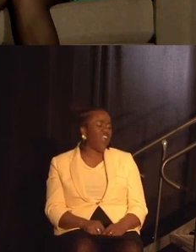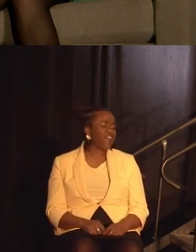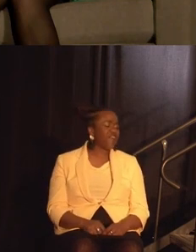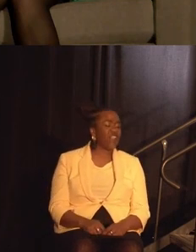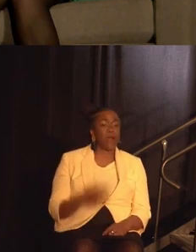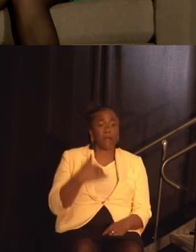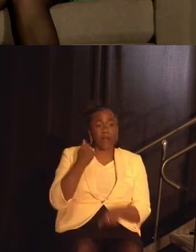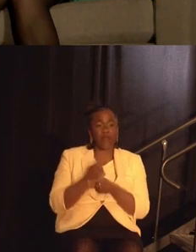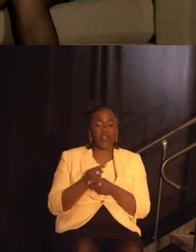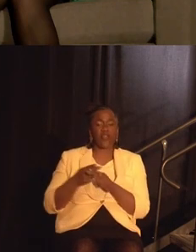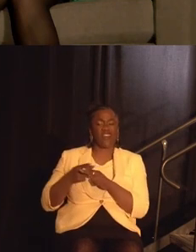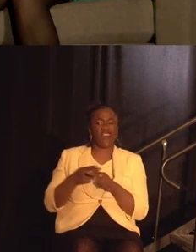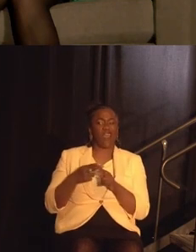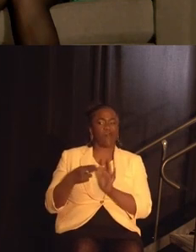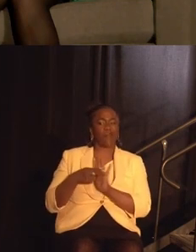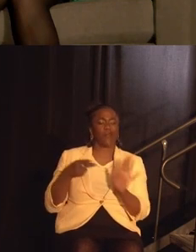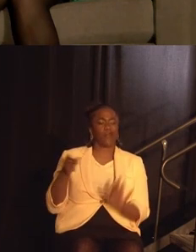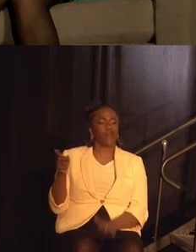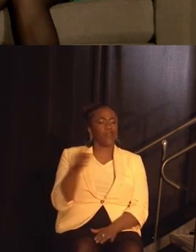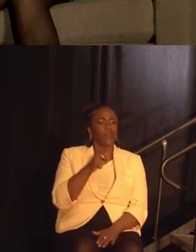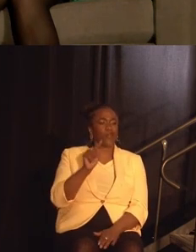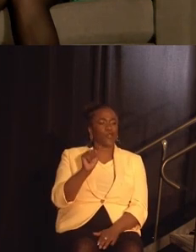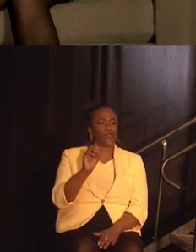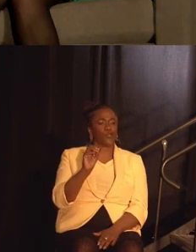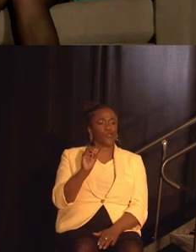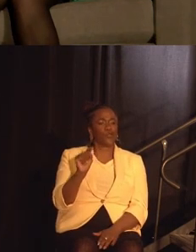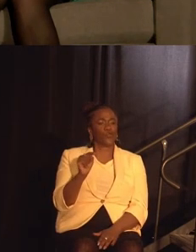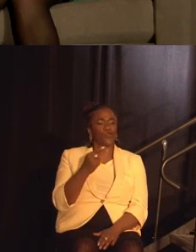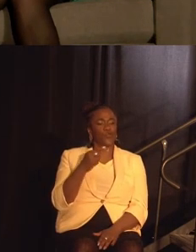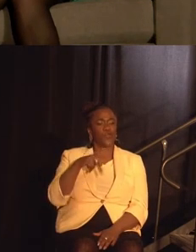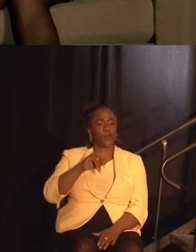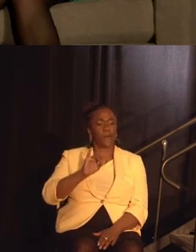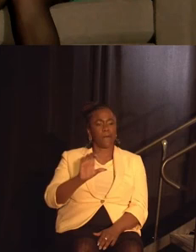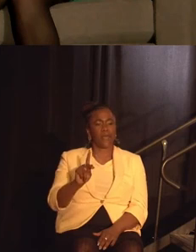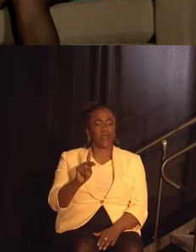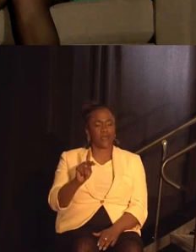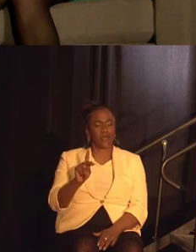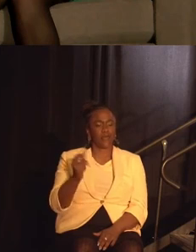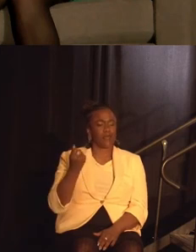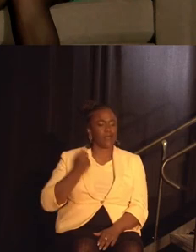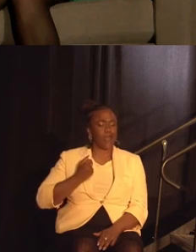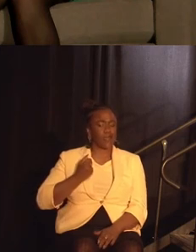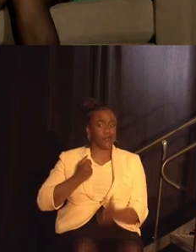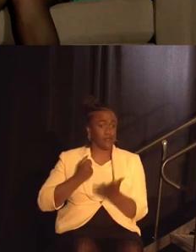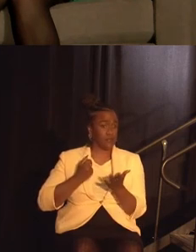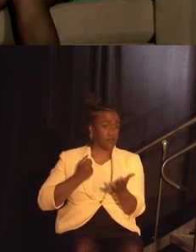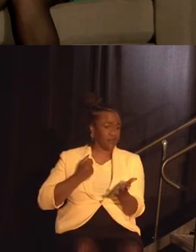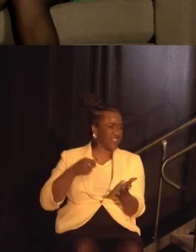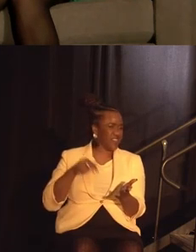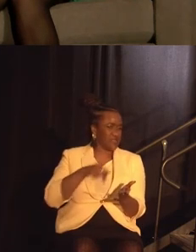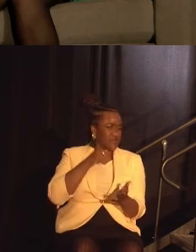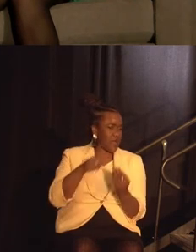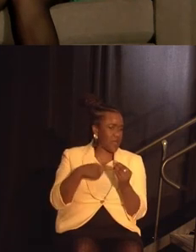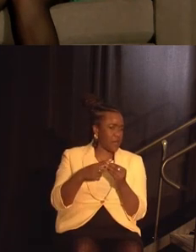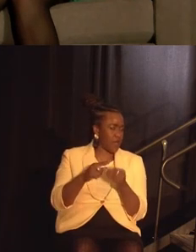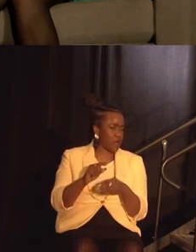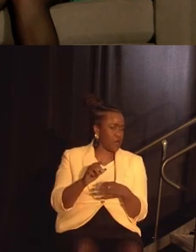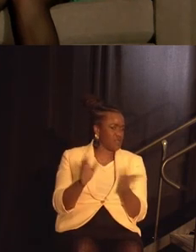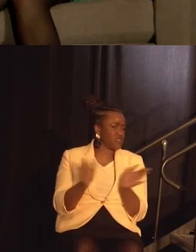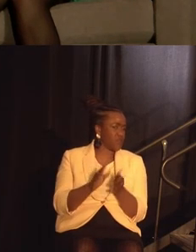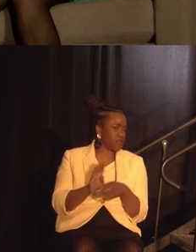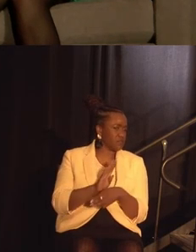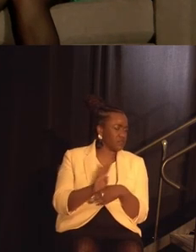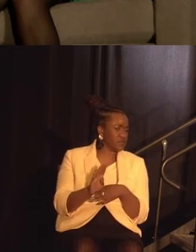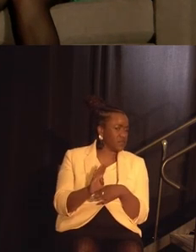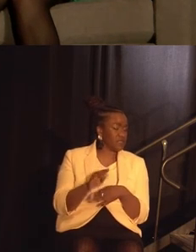and I named them the Toothpick Gang. Just to be clear again, our story is not about small enterprises. Our story goes beyond